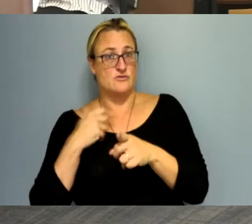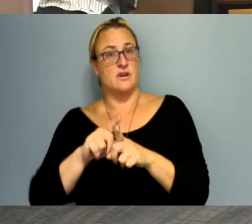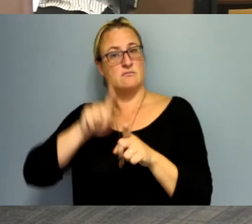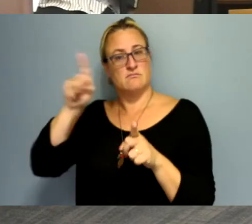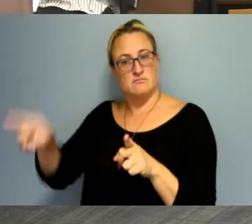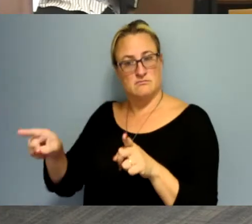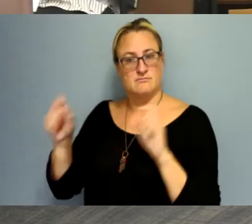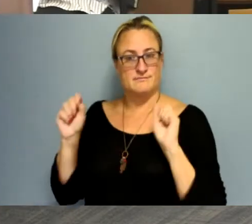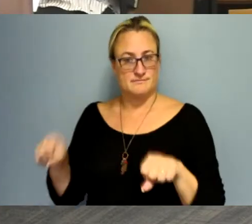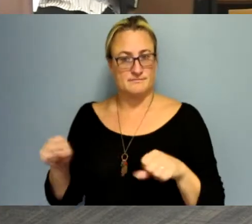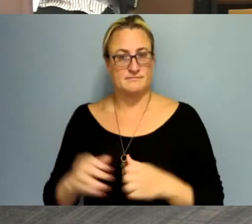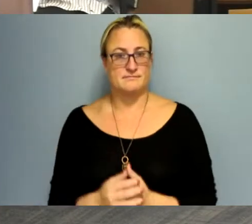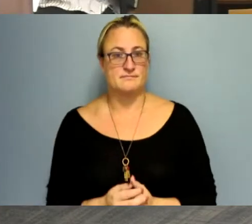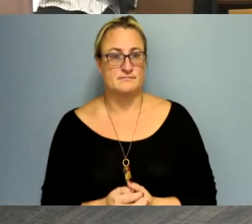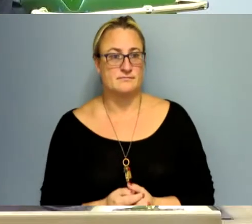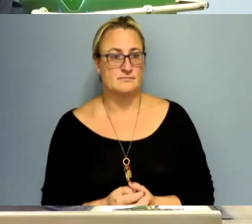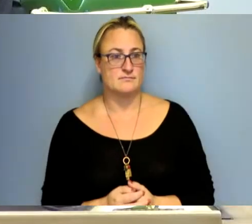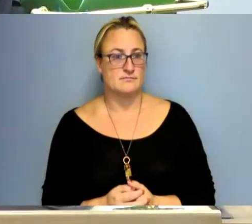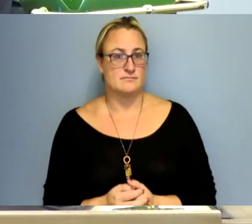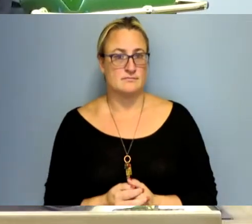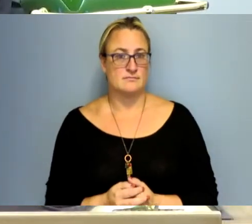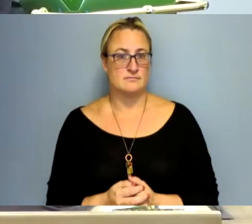go.